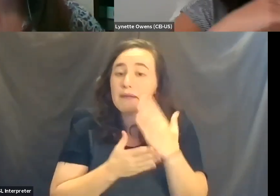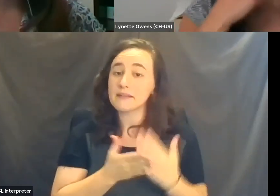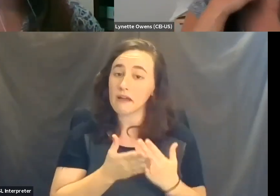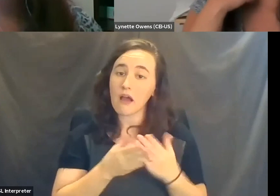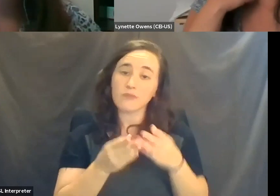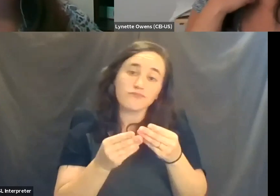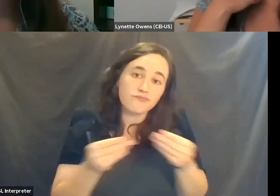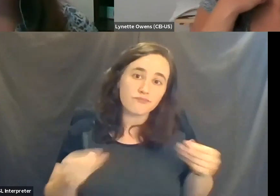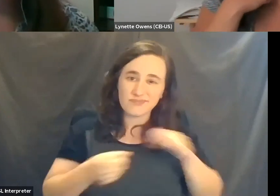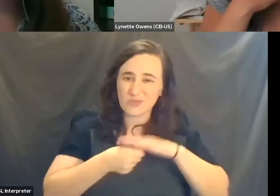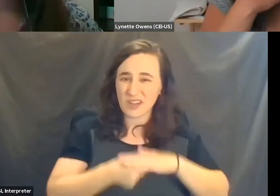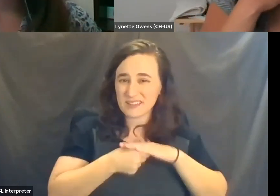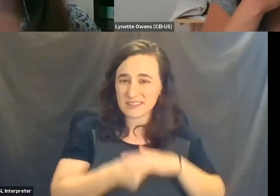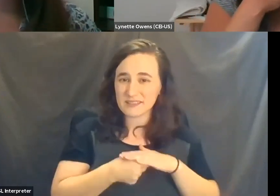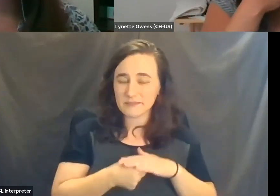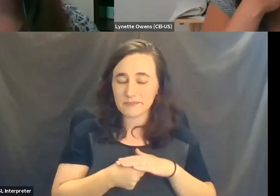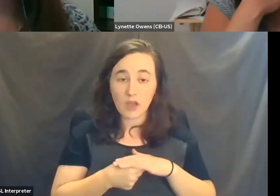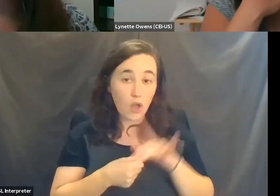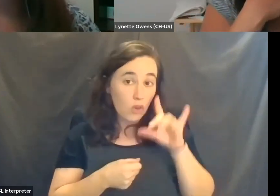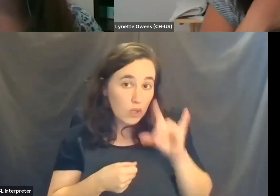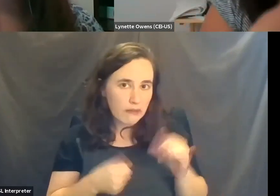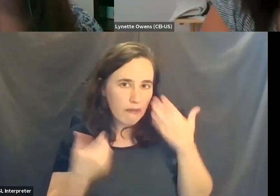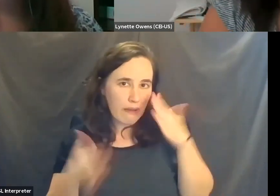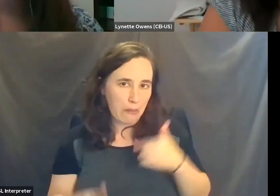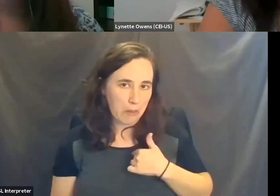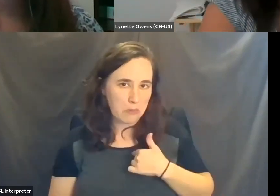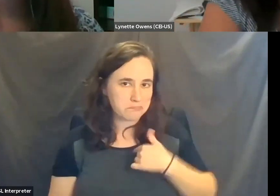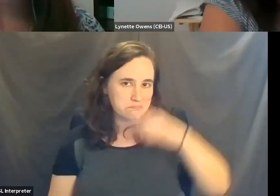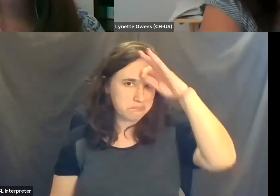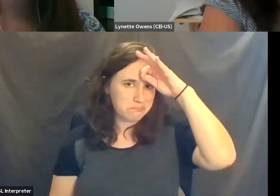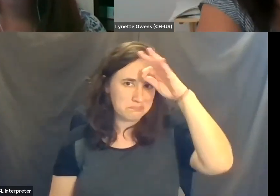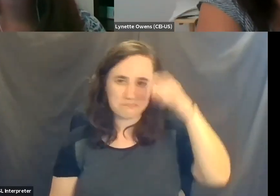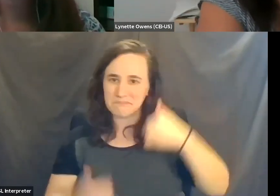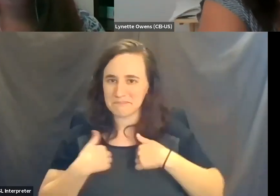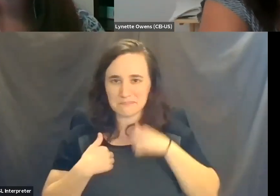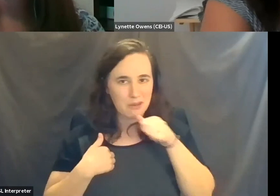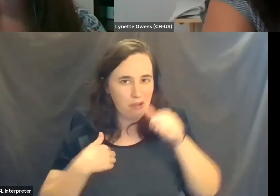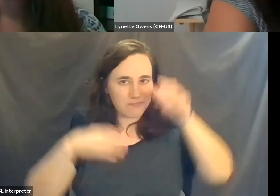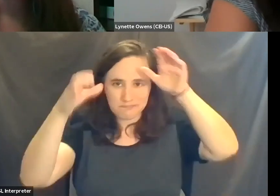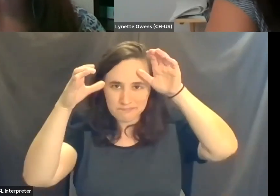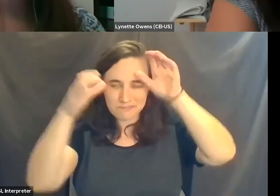And I don't know how that plays out. I'm not a researcher in that area, but